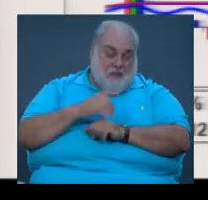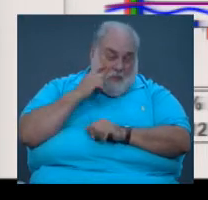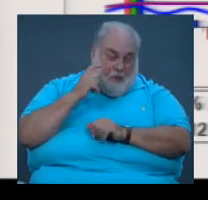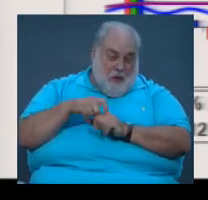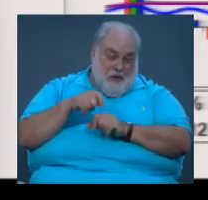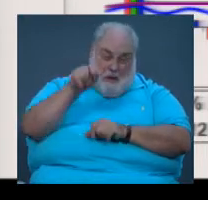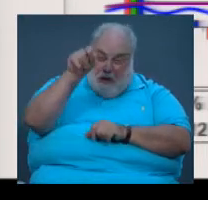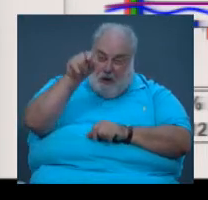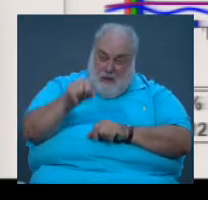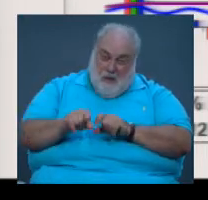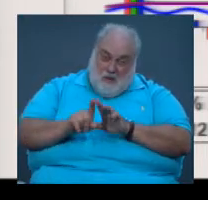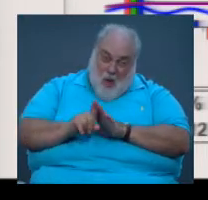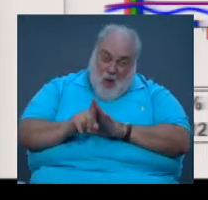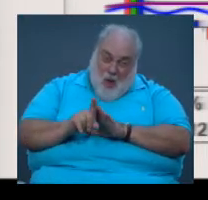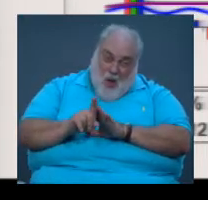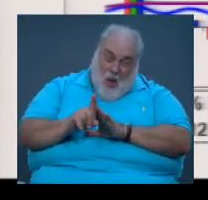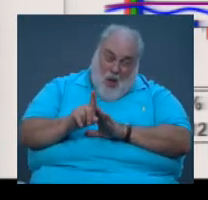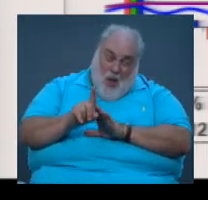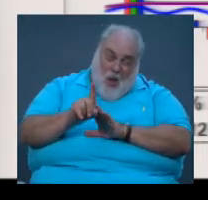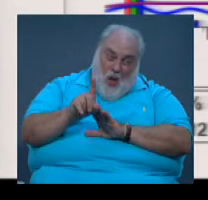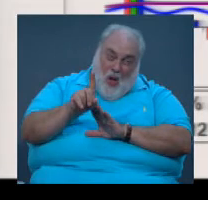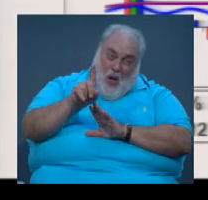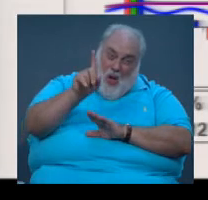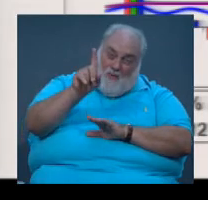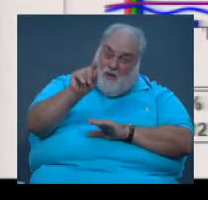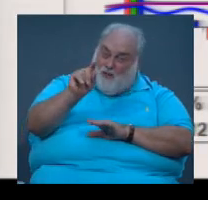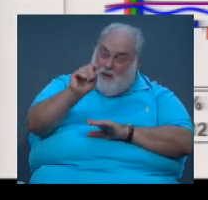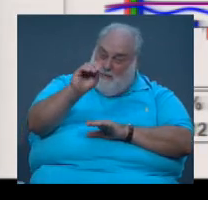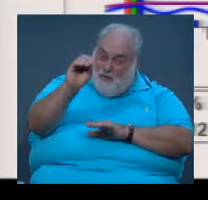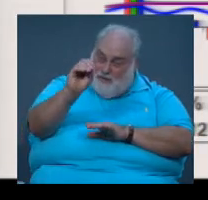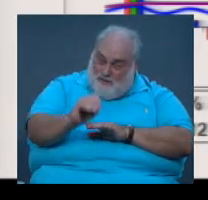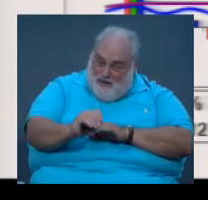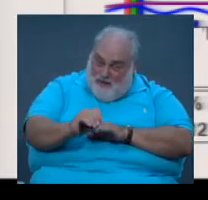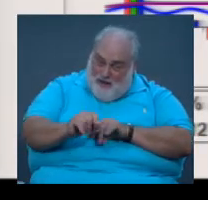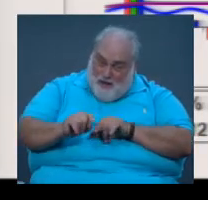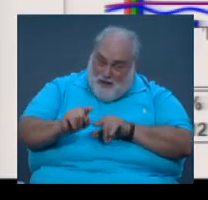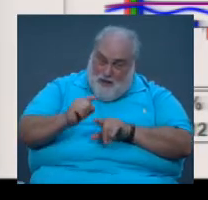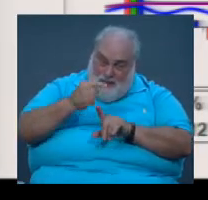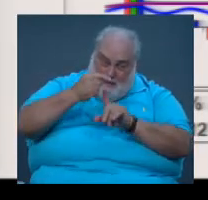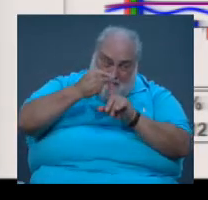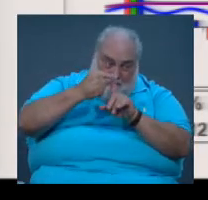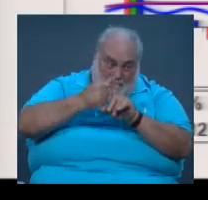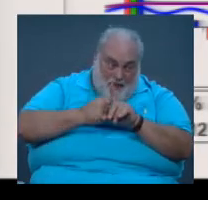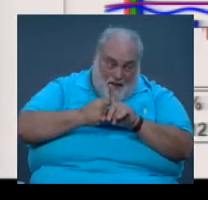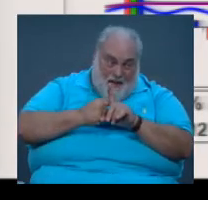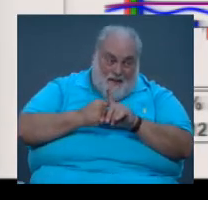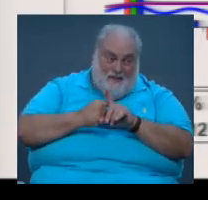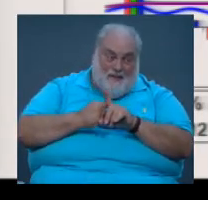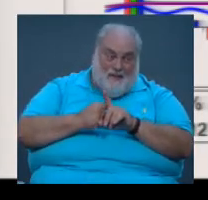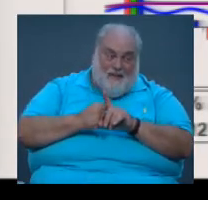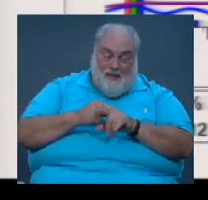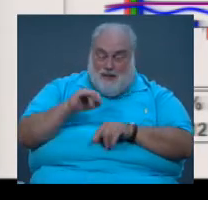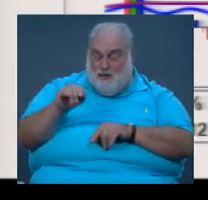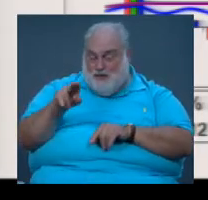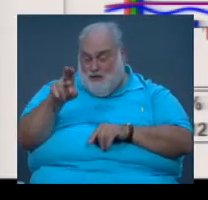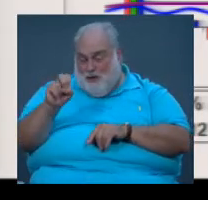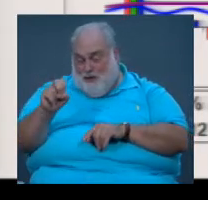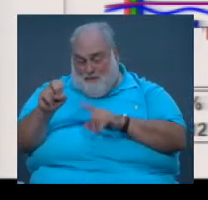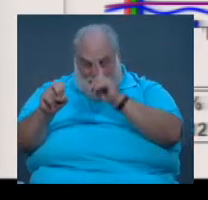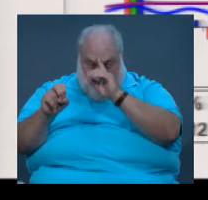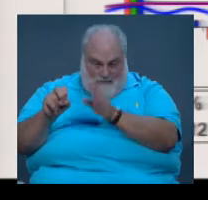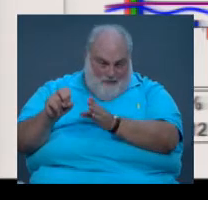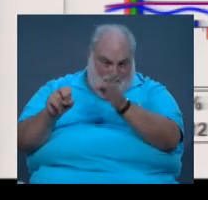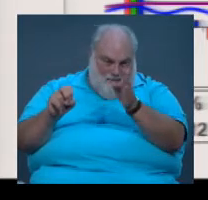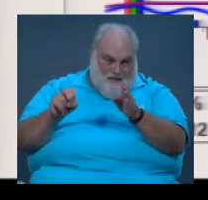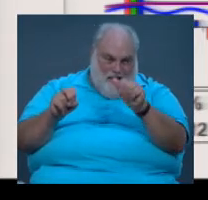that almost reaches 20% there for sales tax growth in the month of, it was collected in June, but it was for sales in the